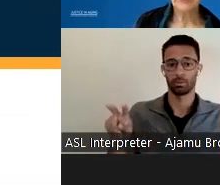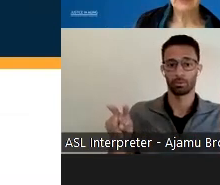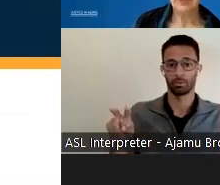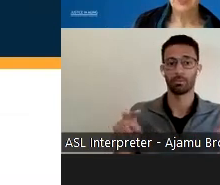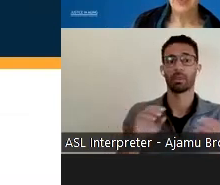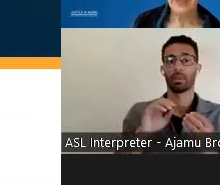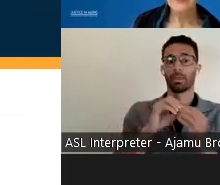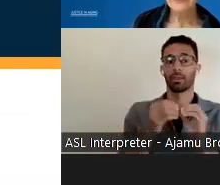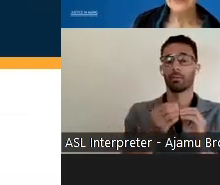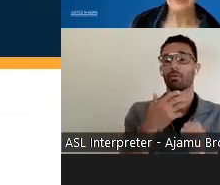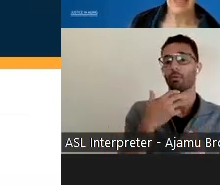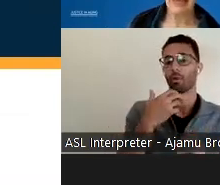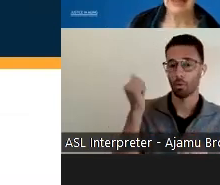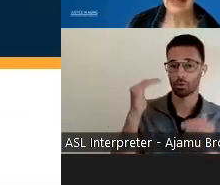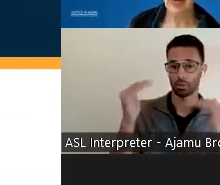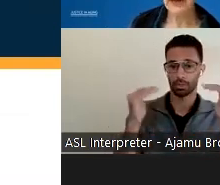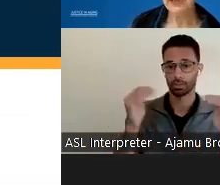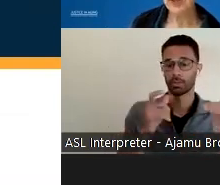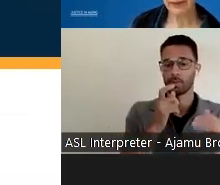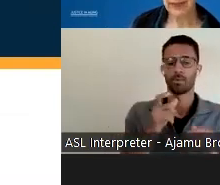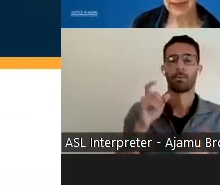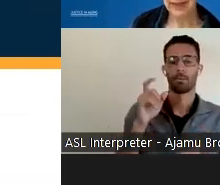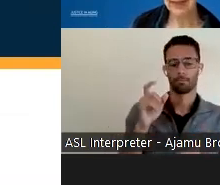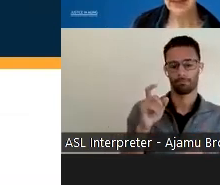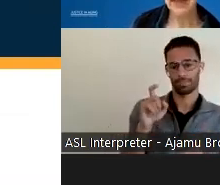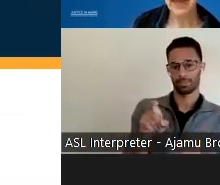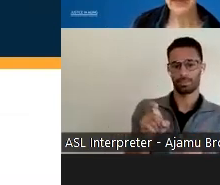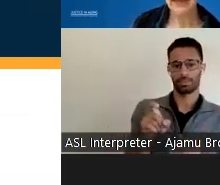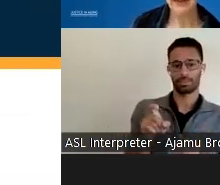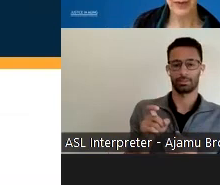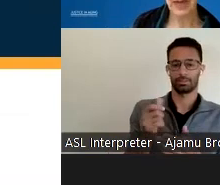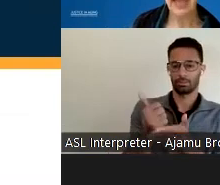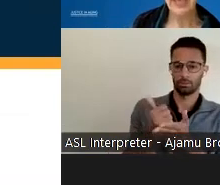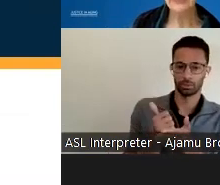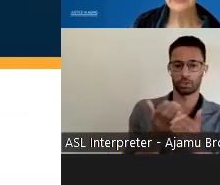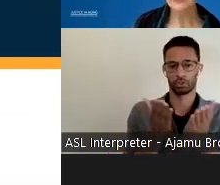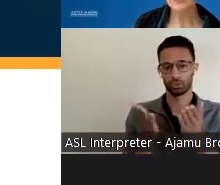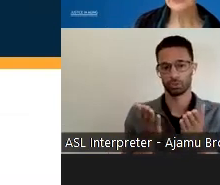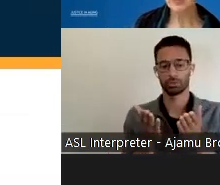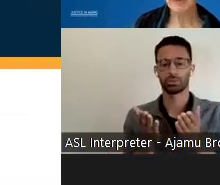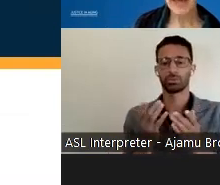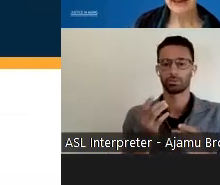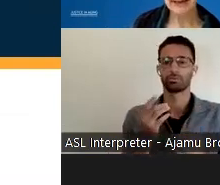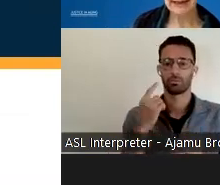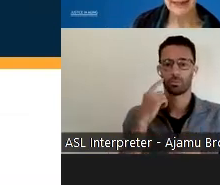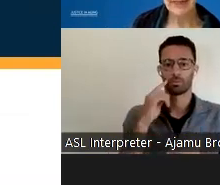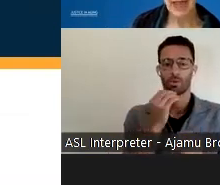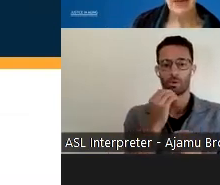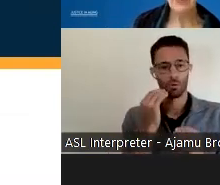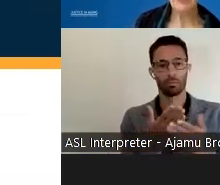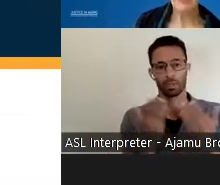older adults who have needed to access homeless services in the state of California has increased